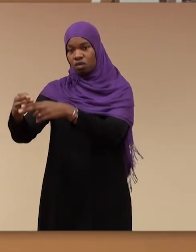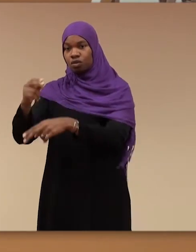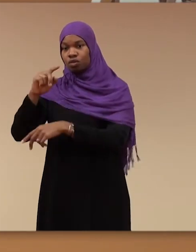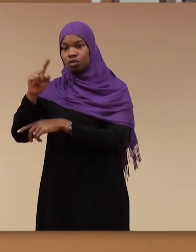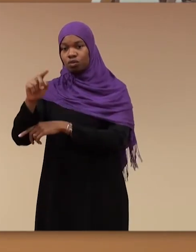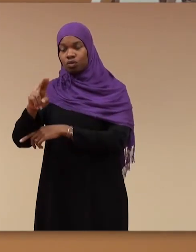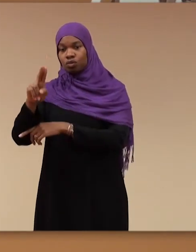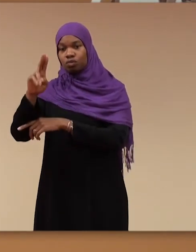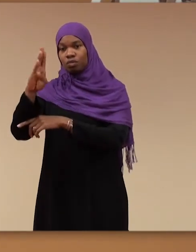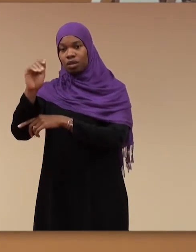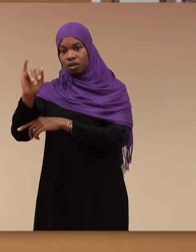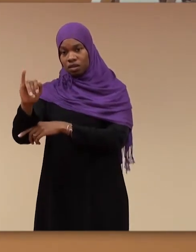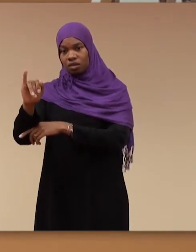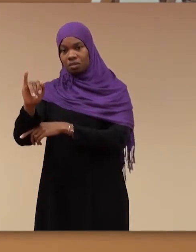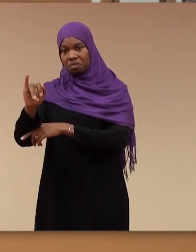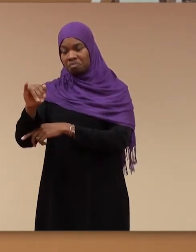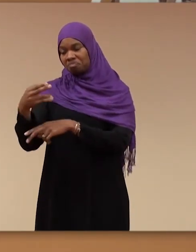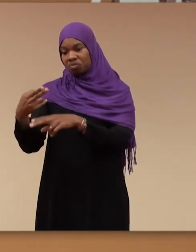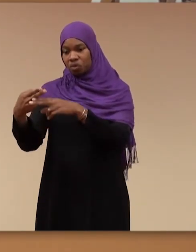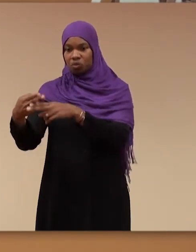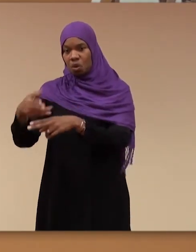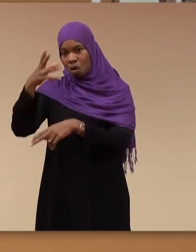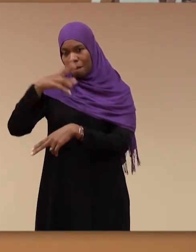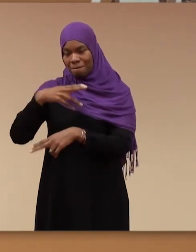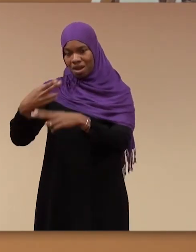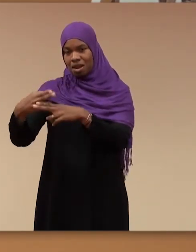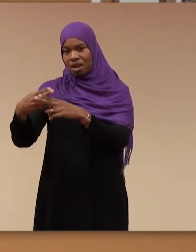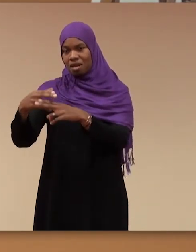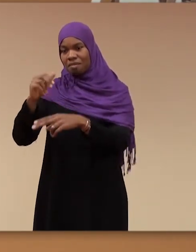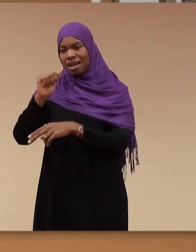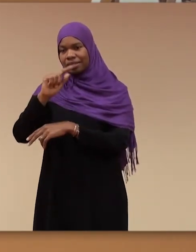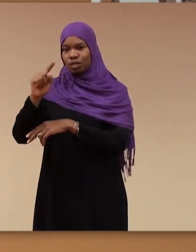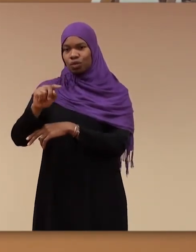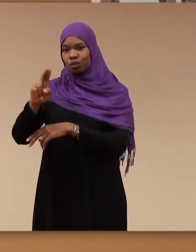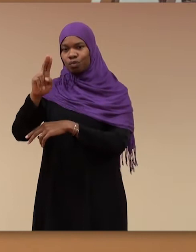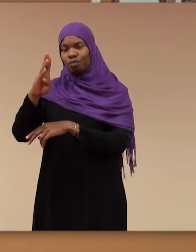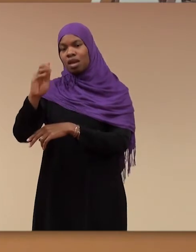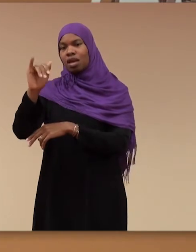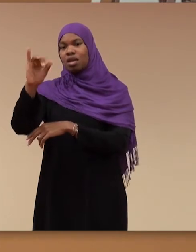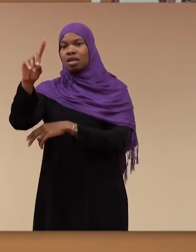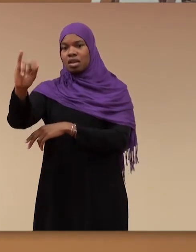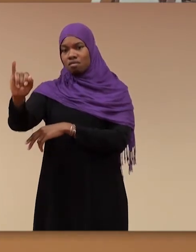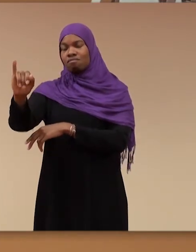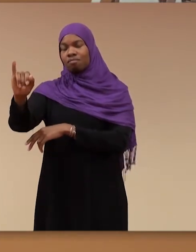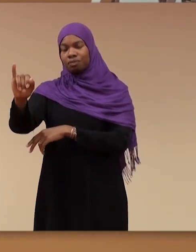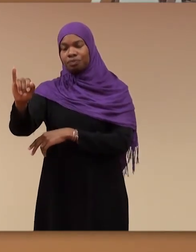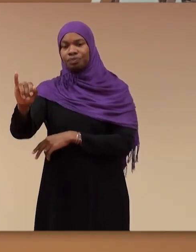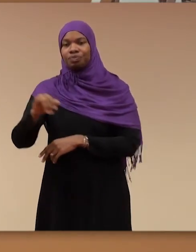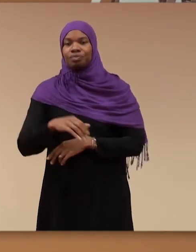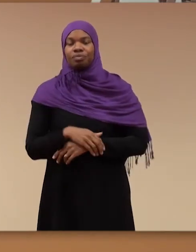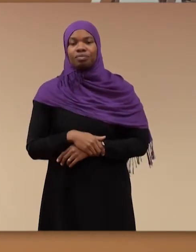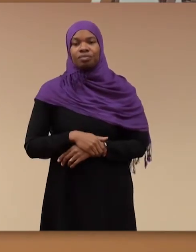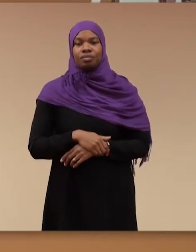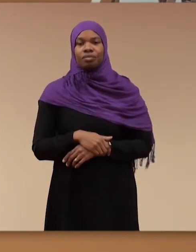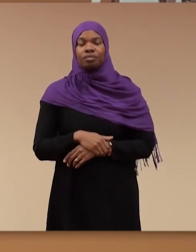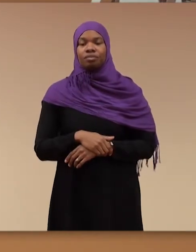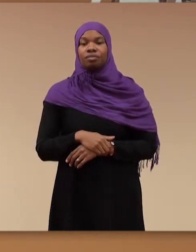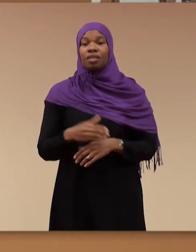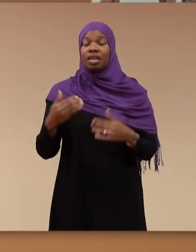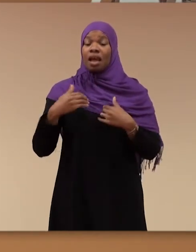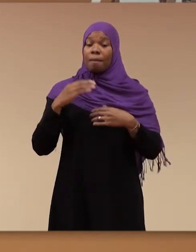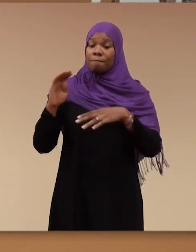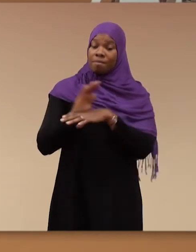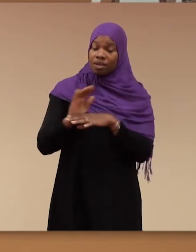so we call him Az-Zubaydi. This man, Az-Zubaydi, had a transaction with Al-Asi